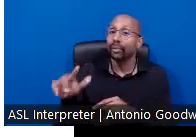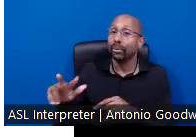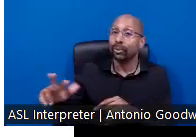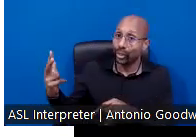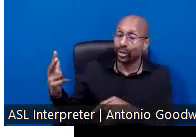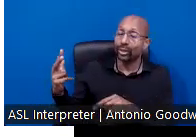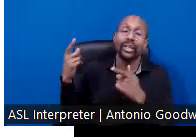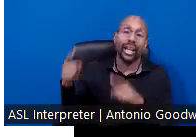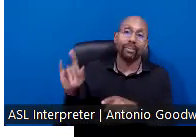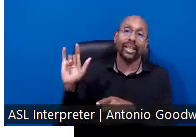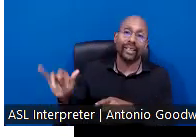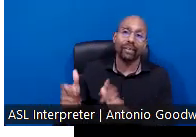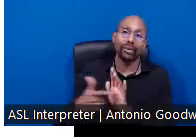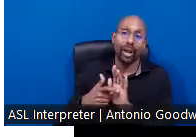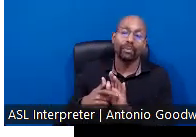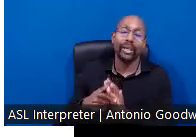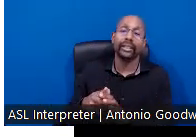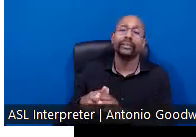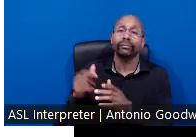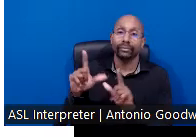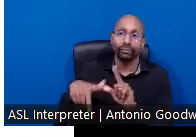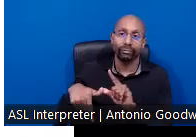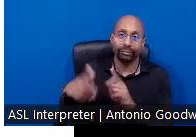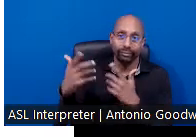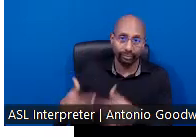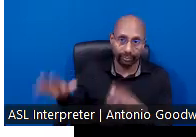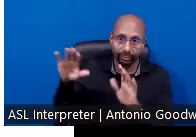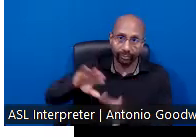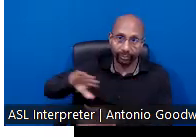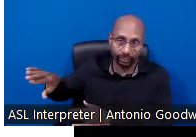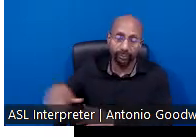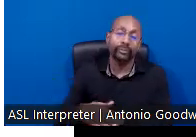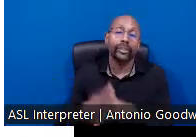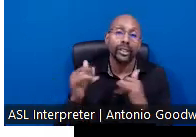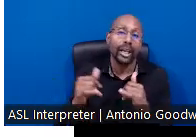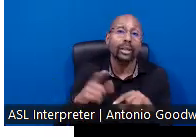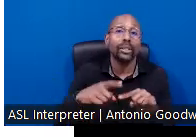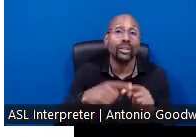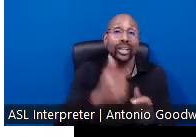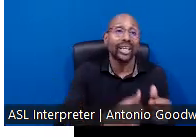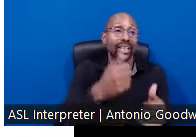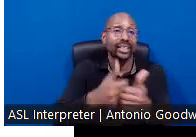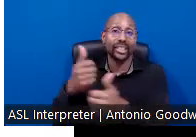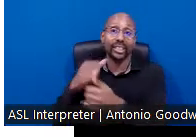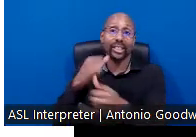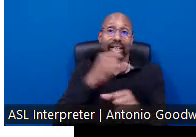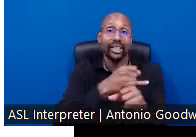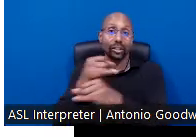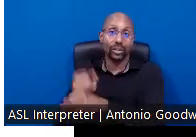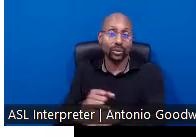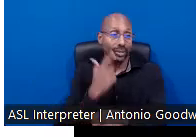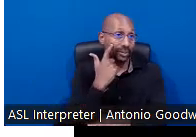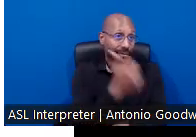no longer have that requirement. It then becomes down to the institution. I can safely say that a lot of